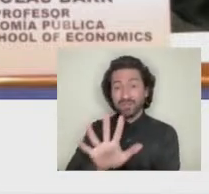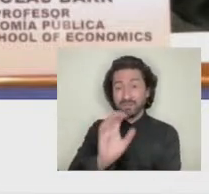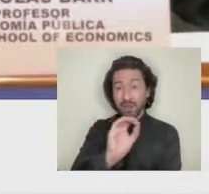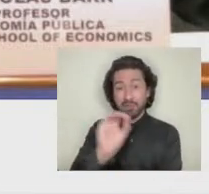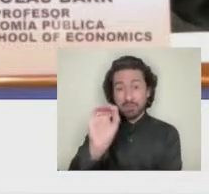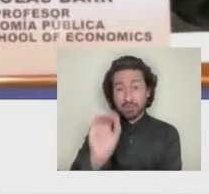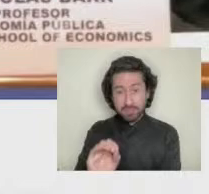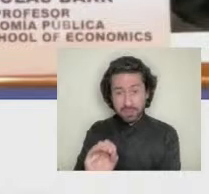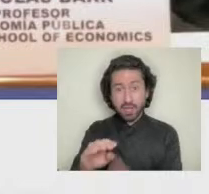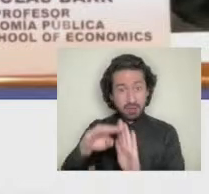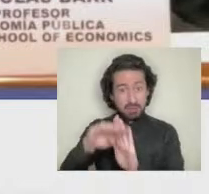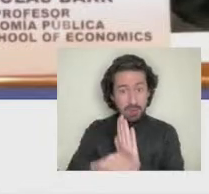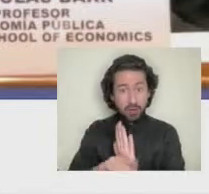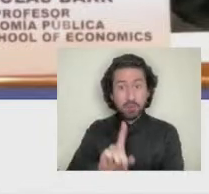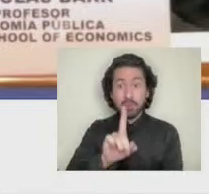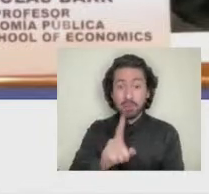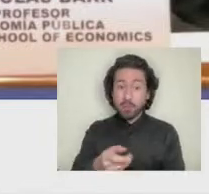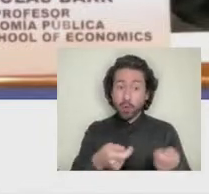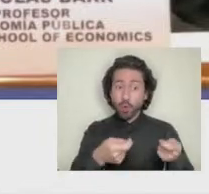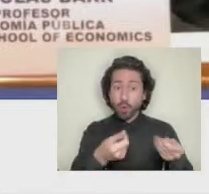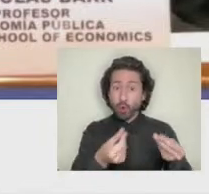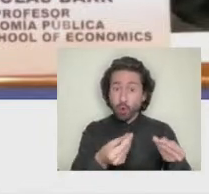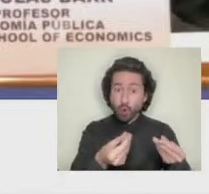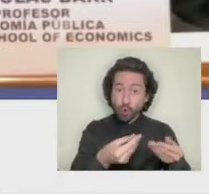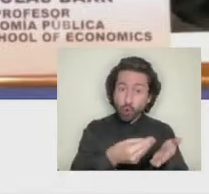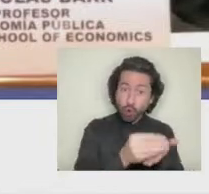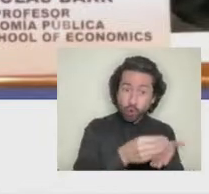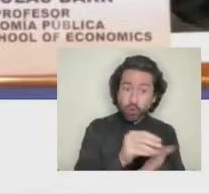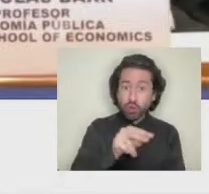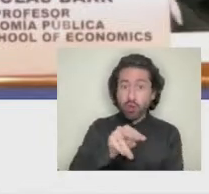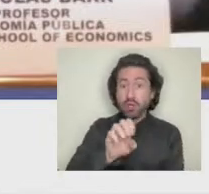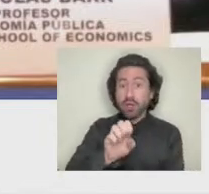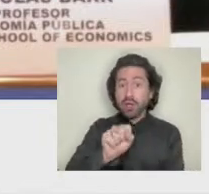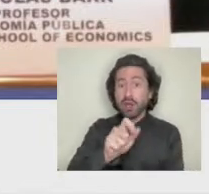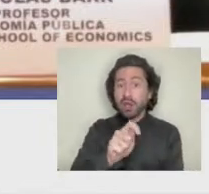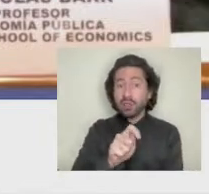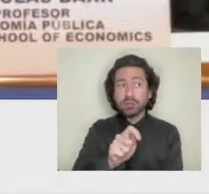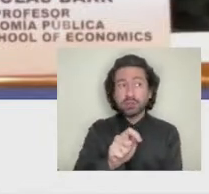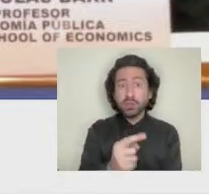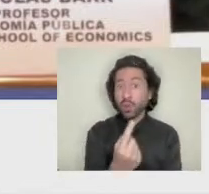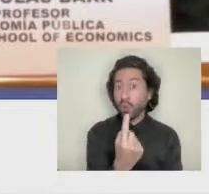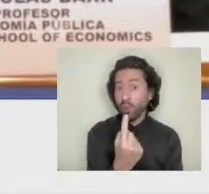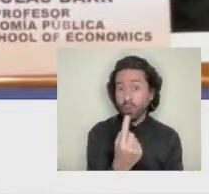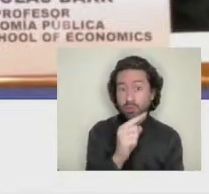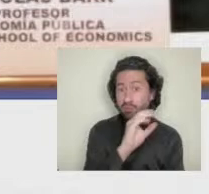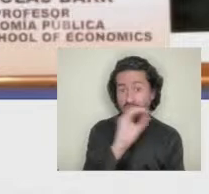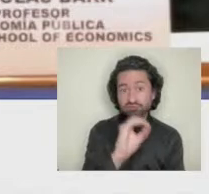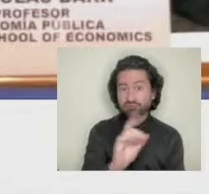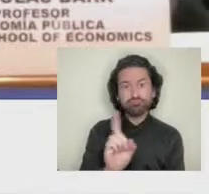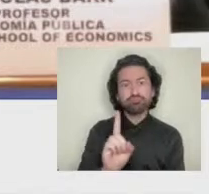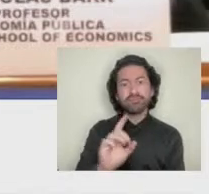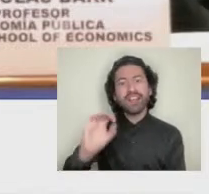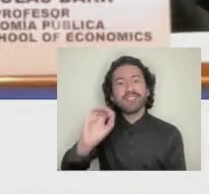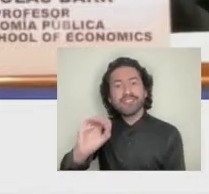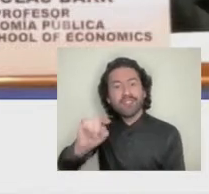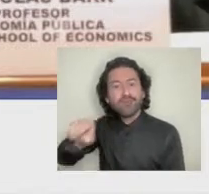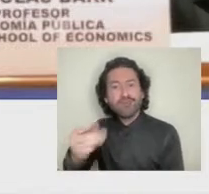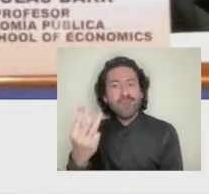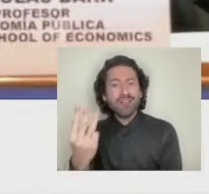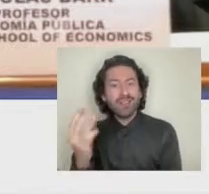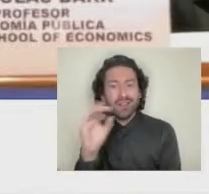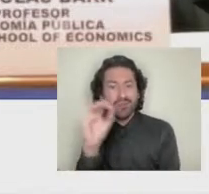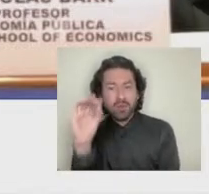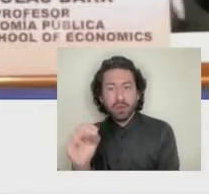not 1%, but 0.3%. Centralized account administration, Nest keeps all